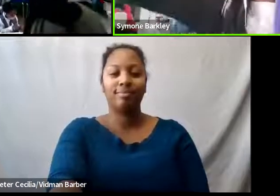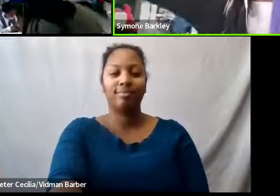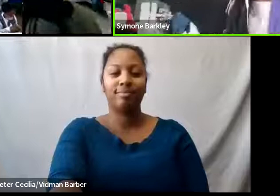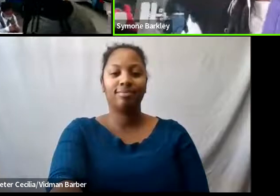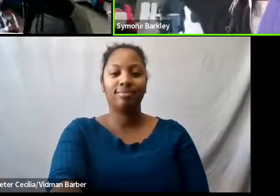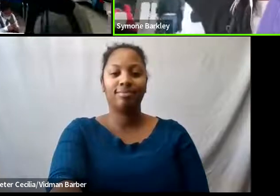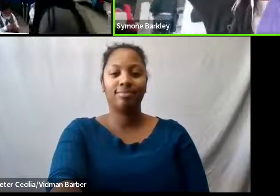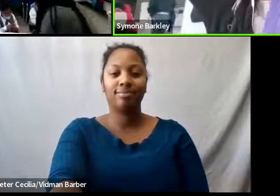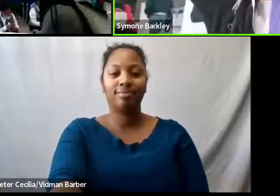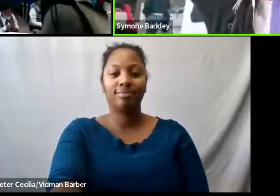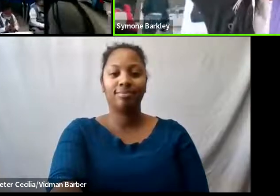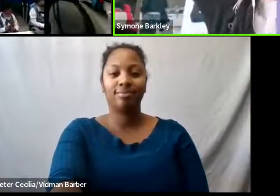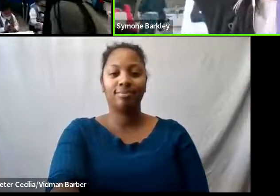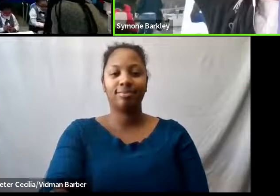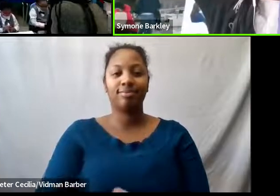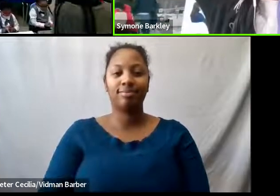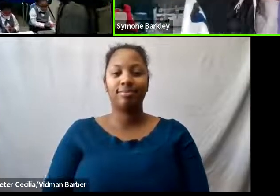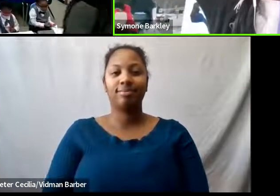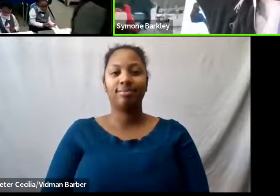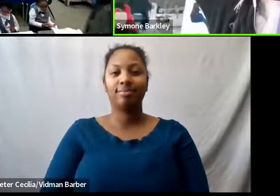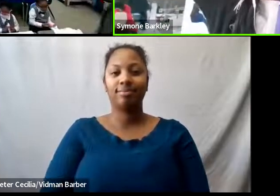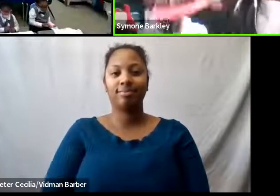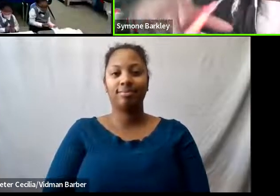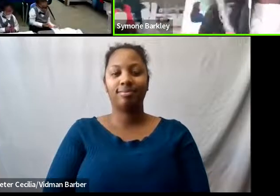Keep it going.